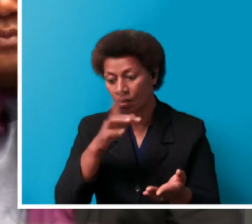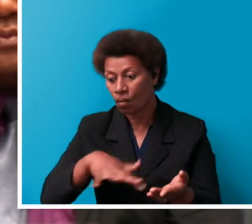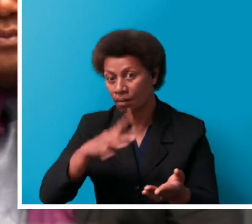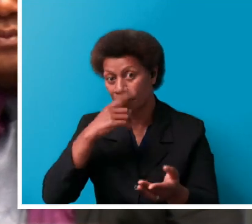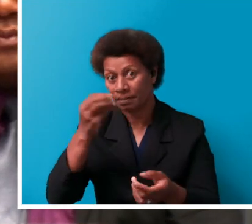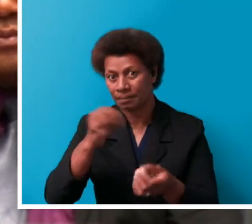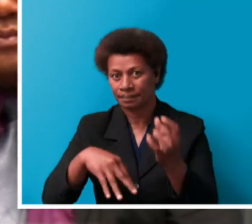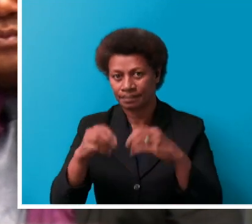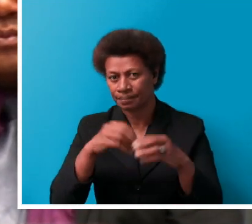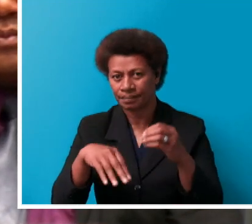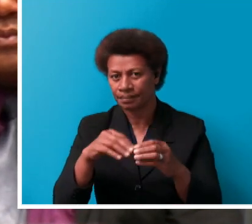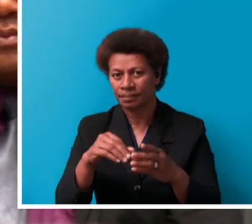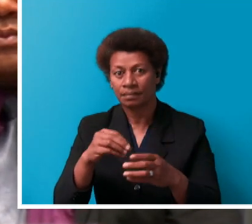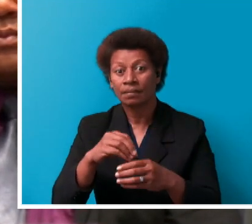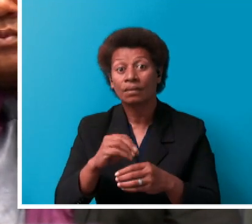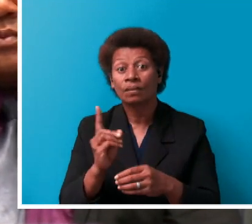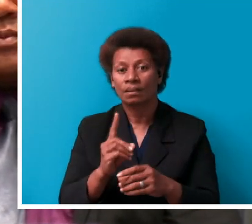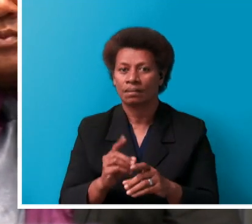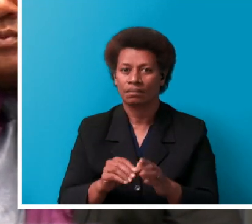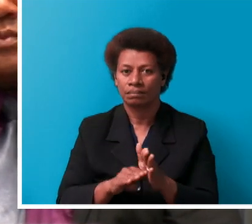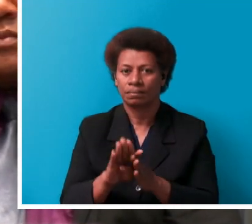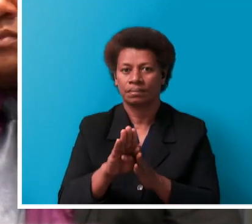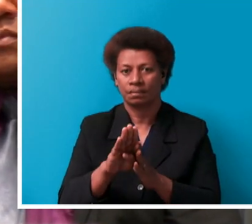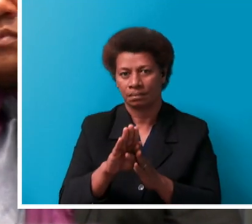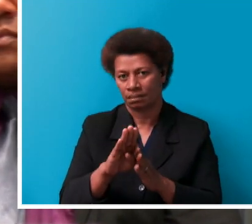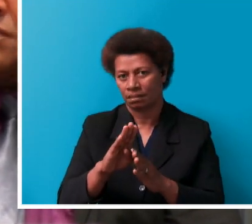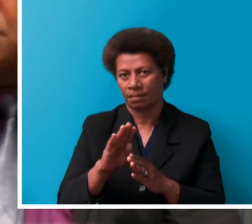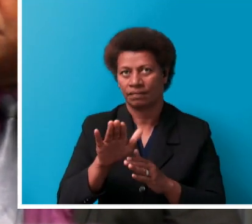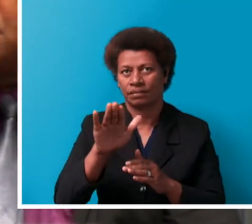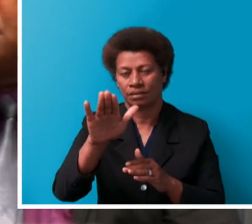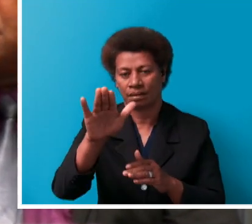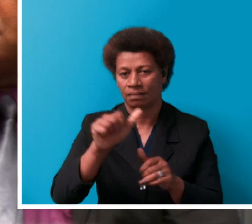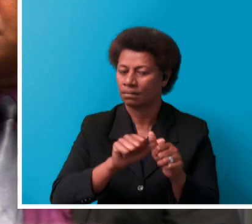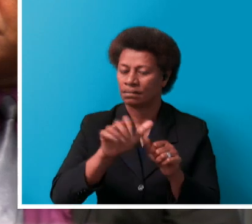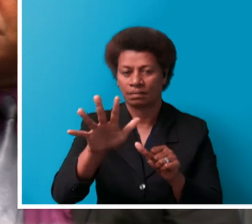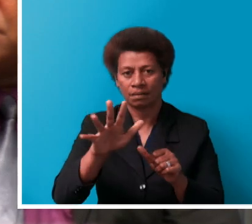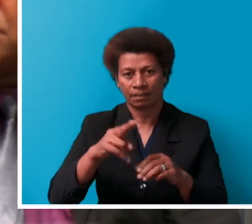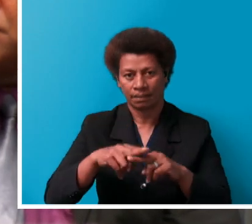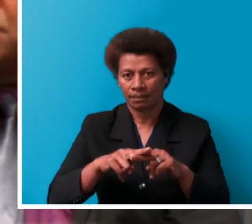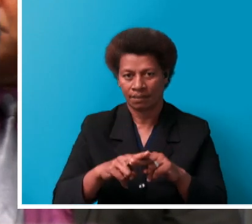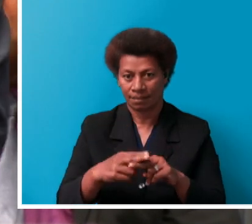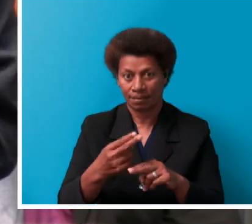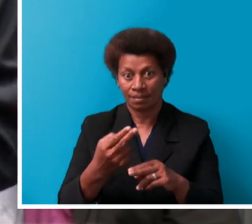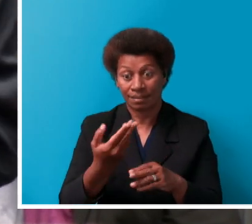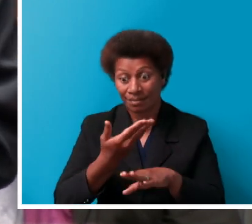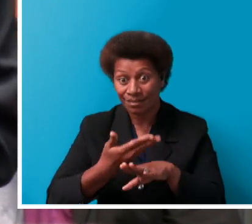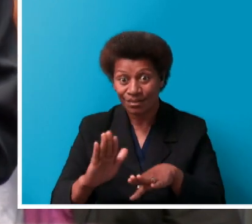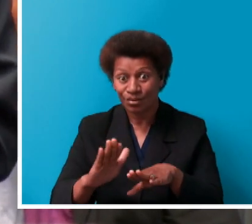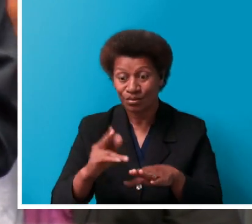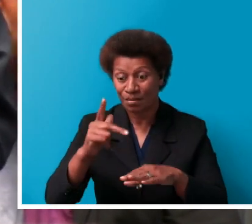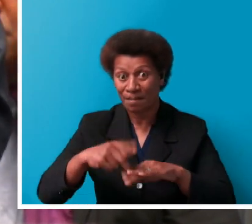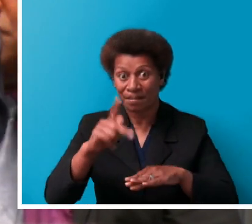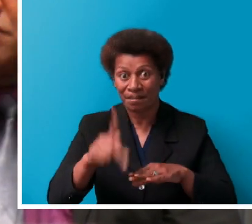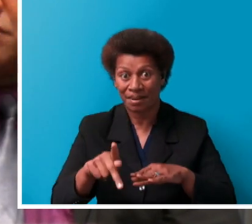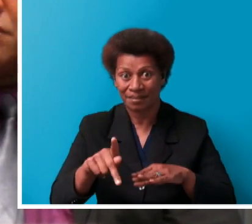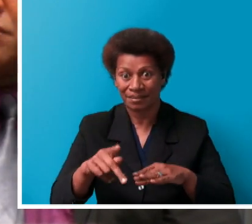growth and prosperity of our nation. Mr. Speaker, sir, as we embark on this new parliamentary session, let